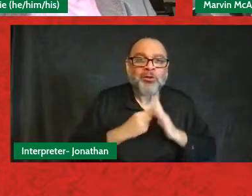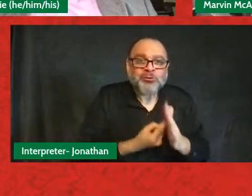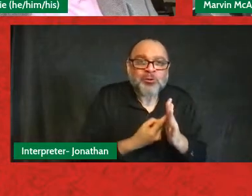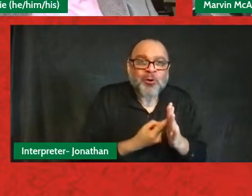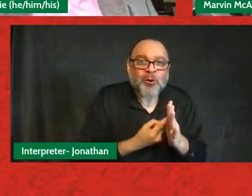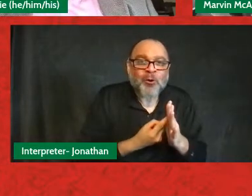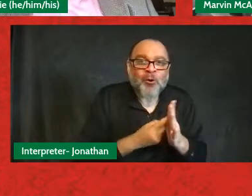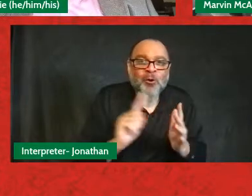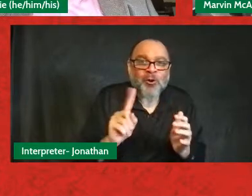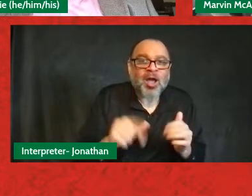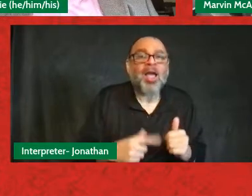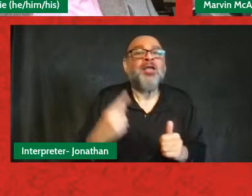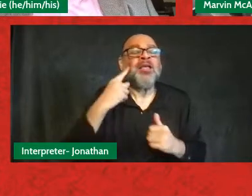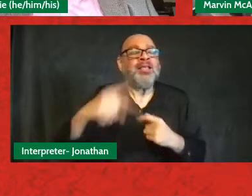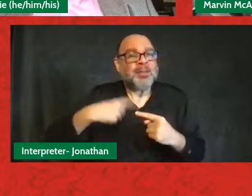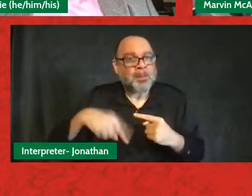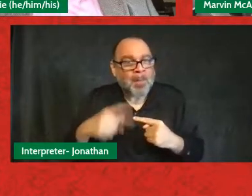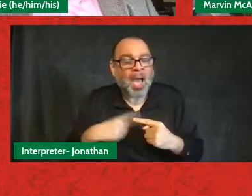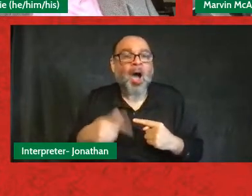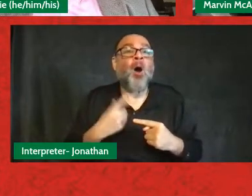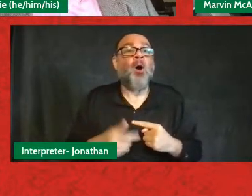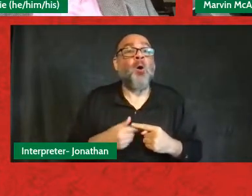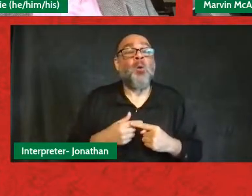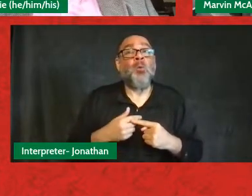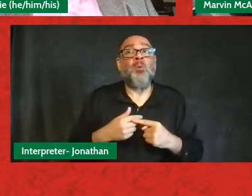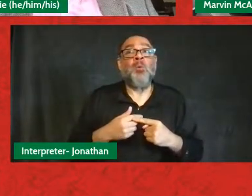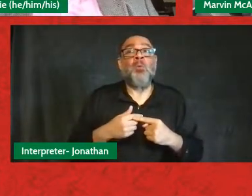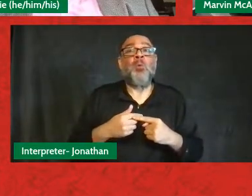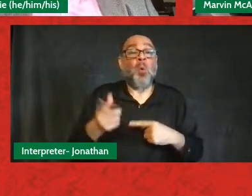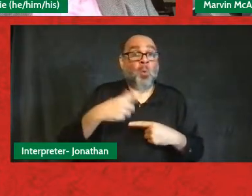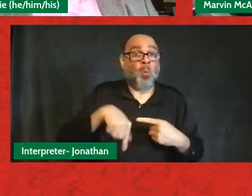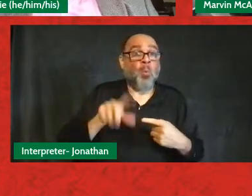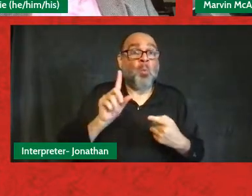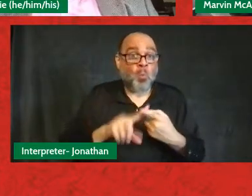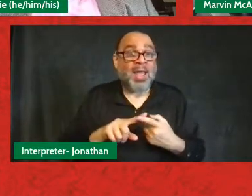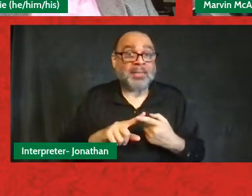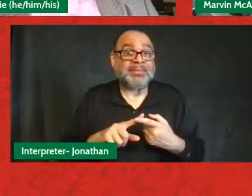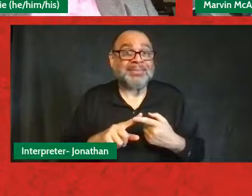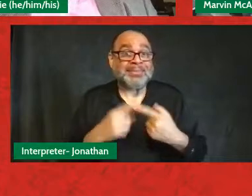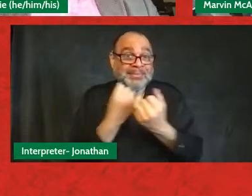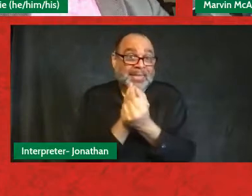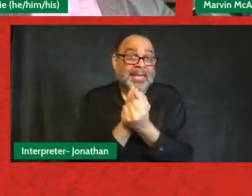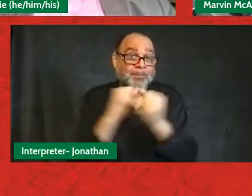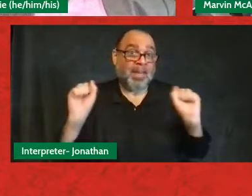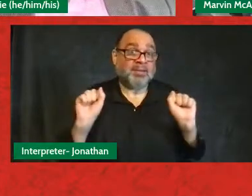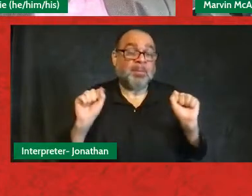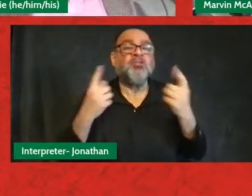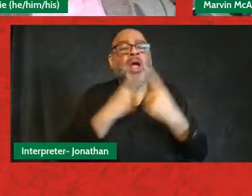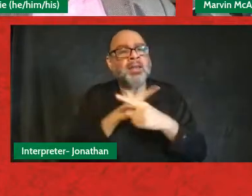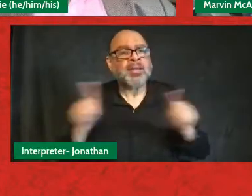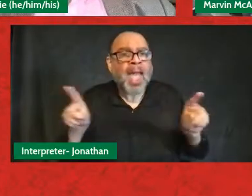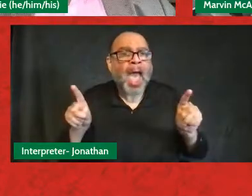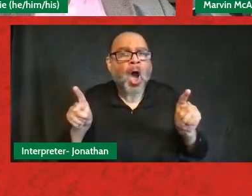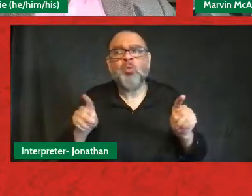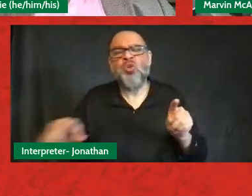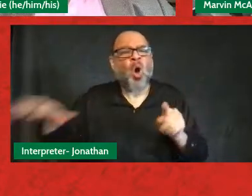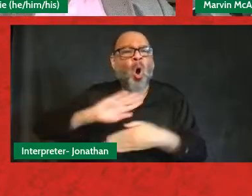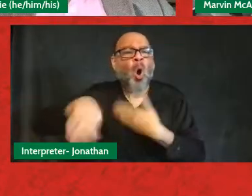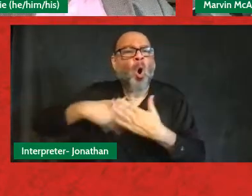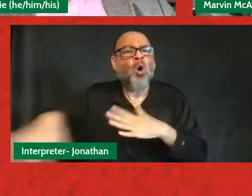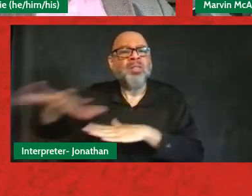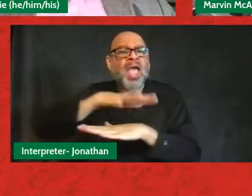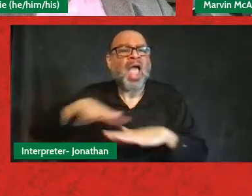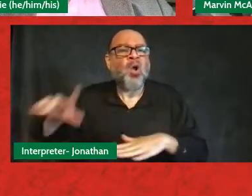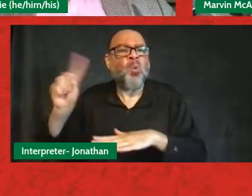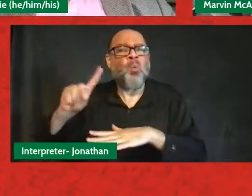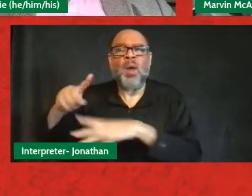when emancipation was announced throughout all the British possessions or whatever, and people were talking